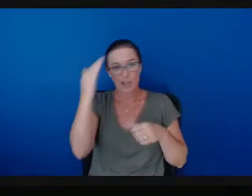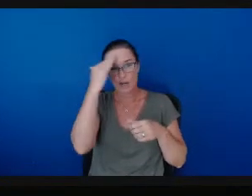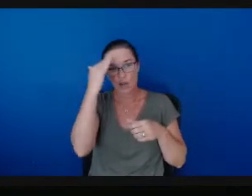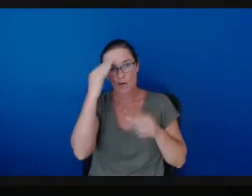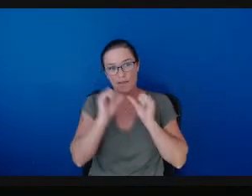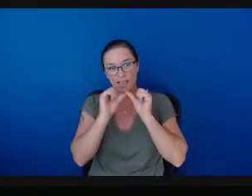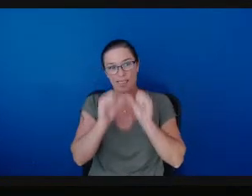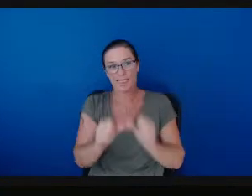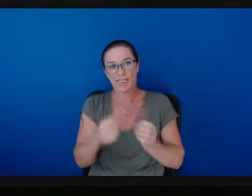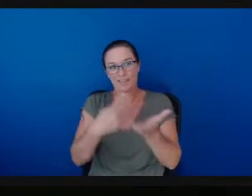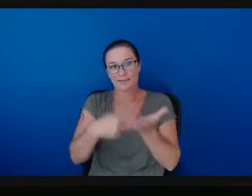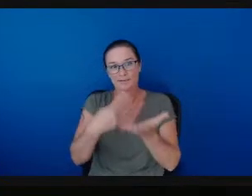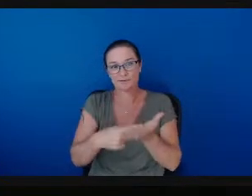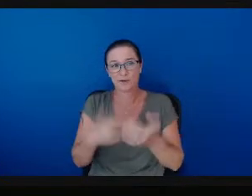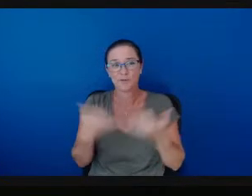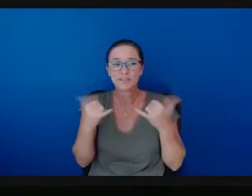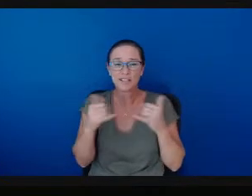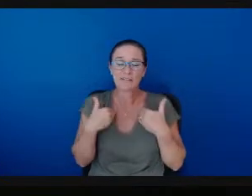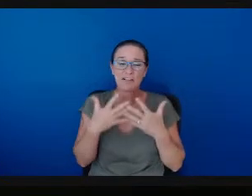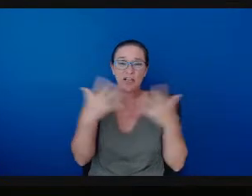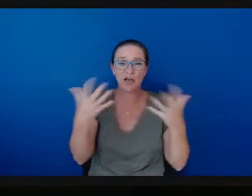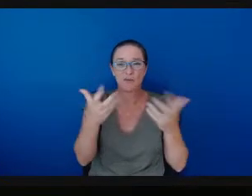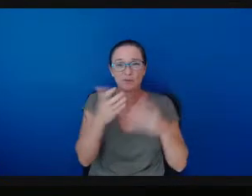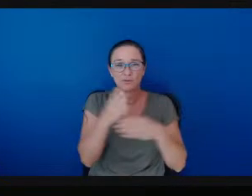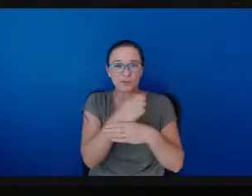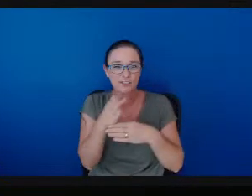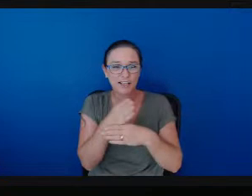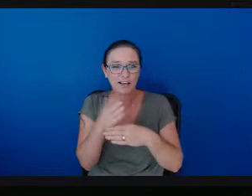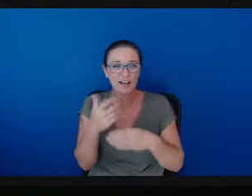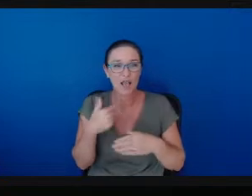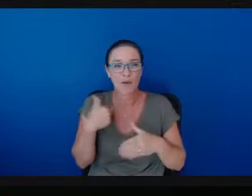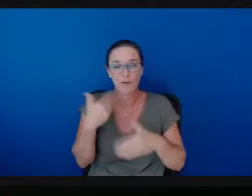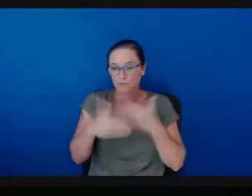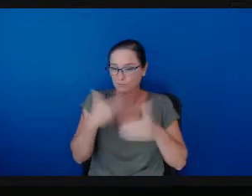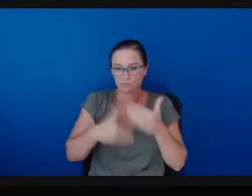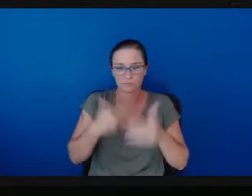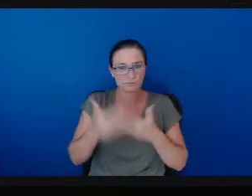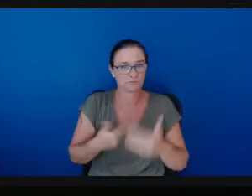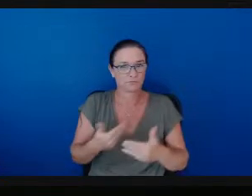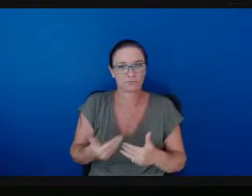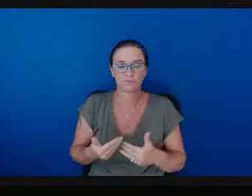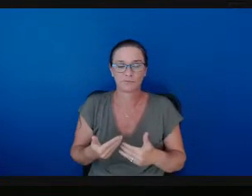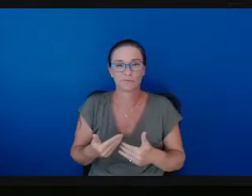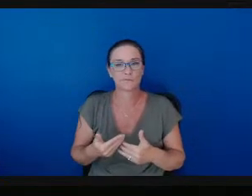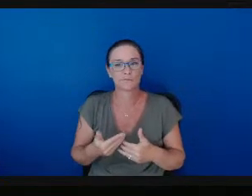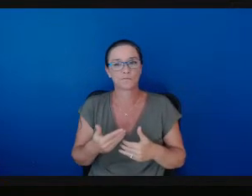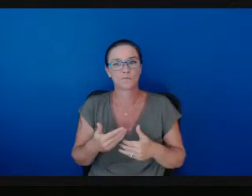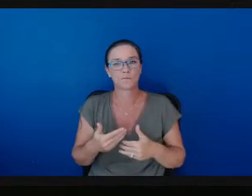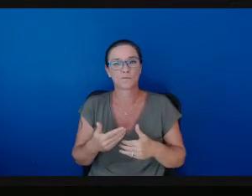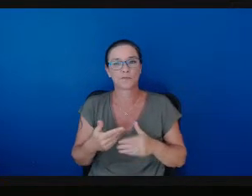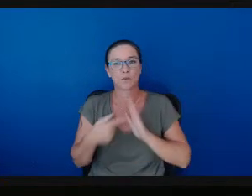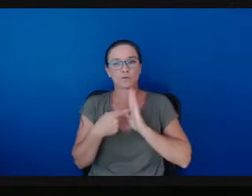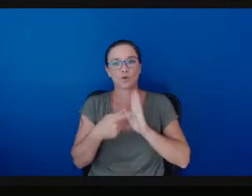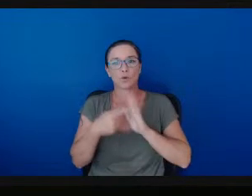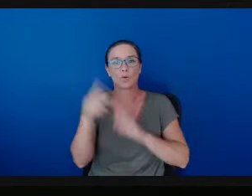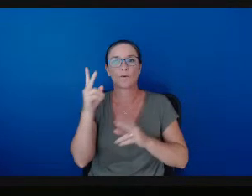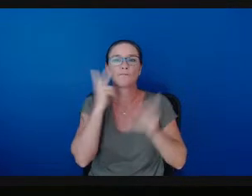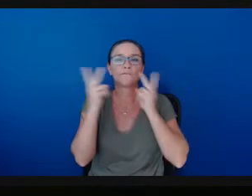still have a lot we'd like to share. So I will keep it moving, and we'll go on to our visual observations